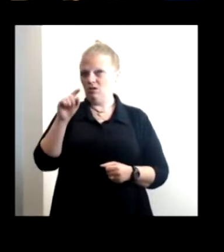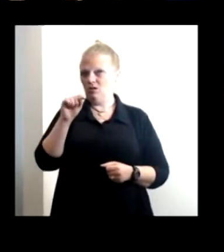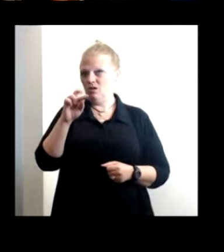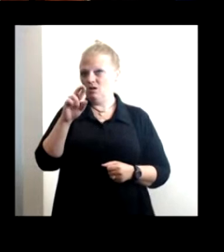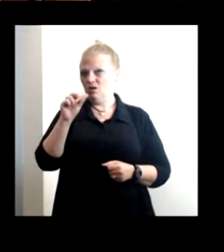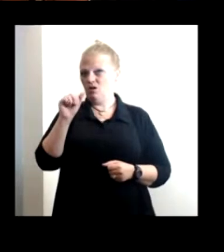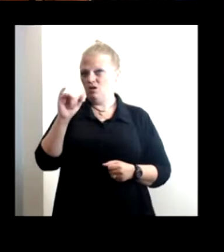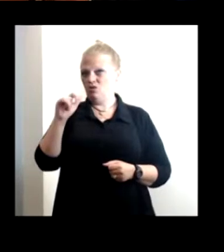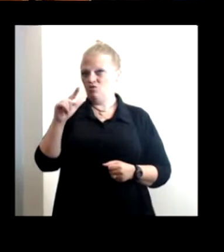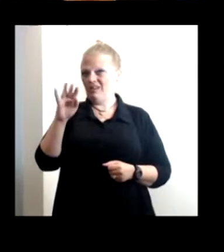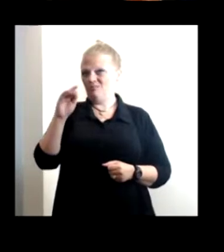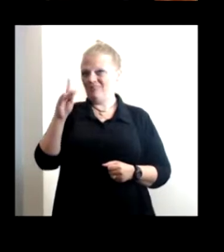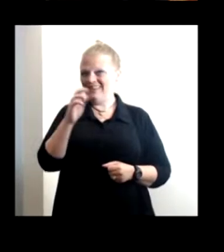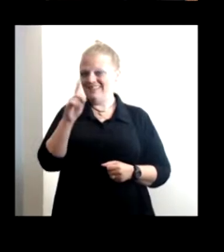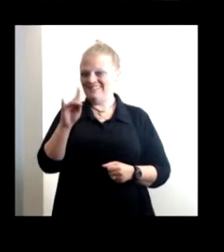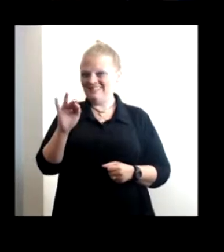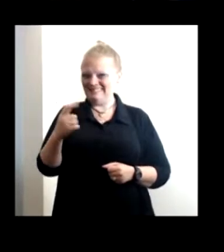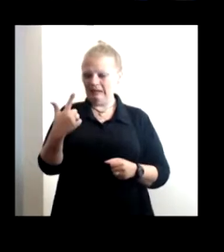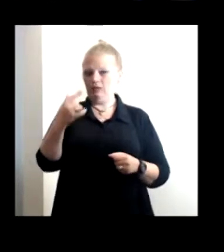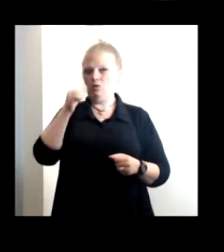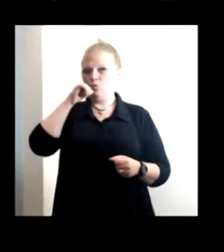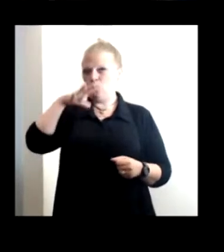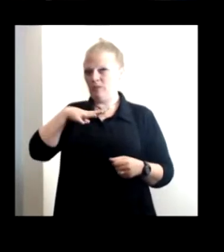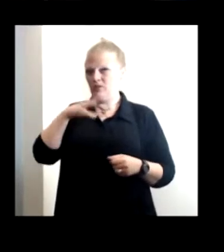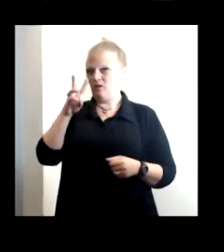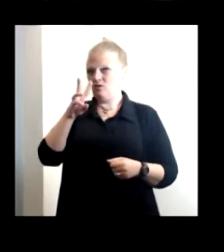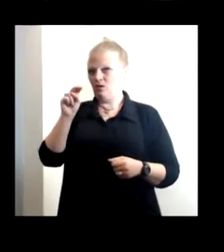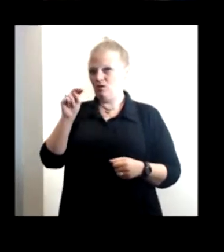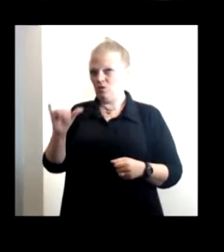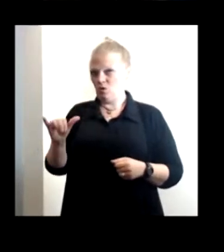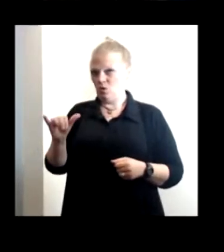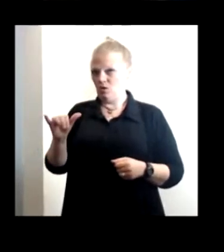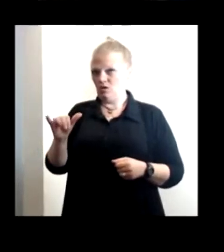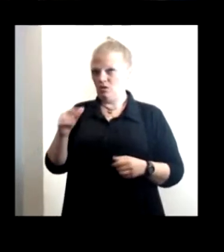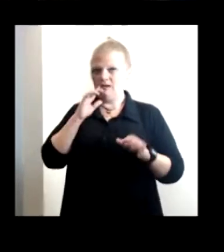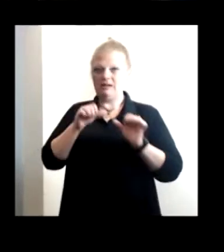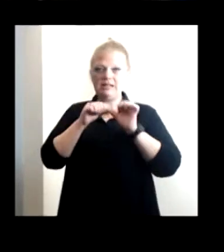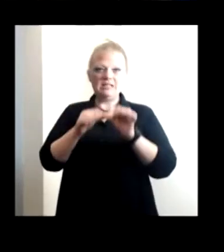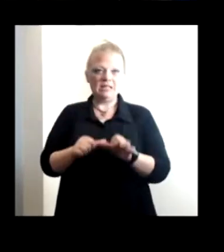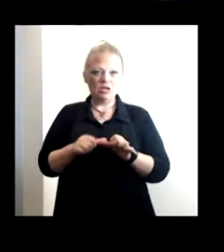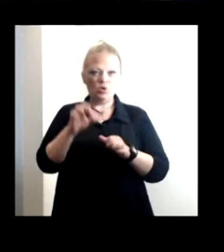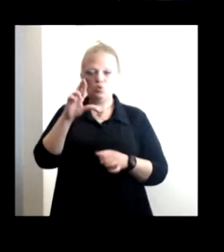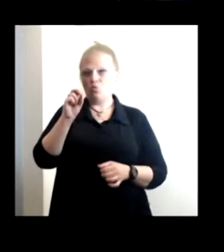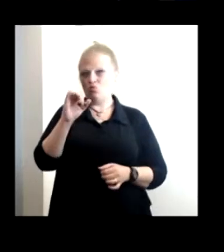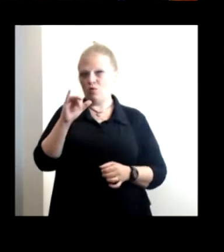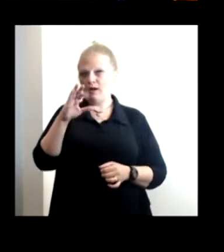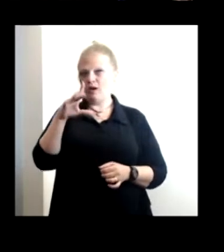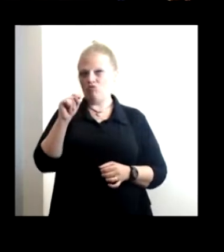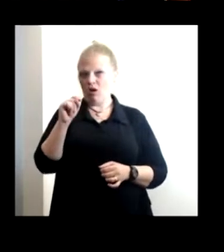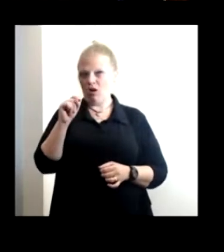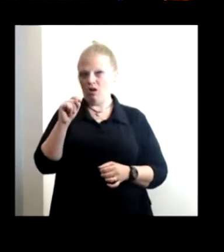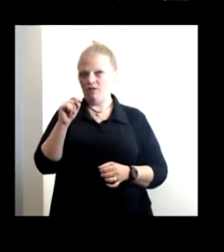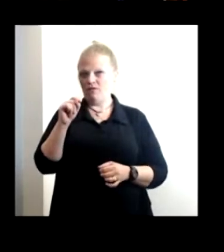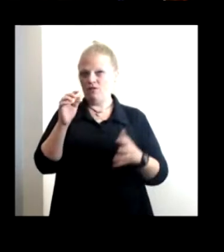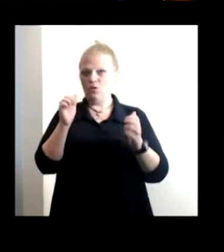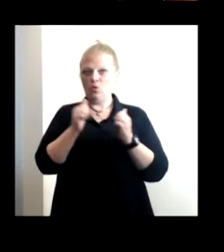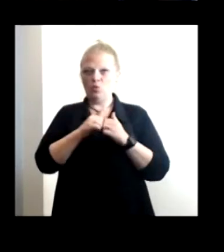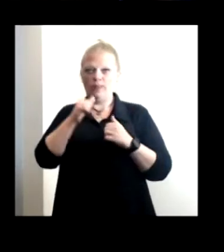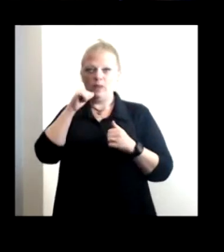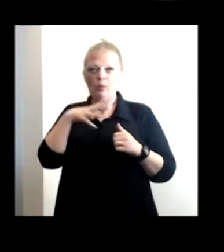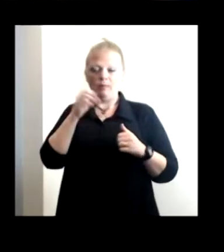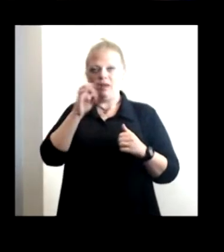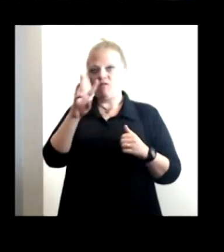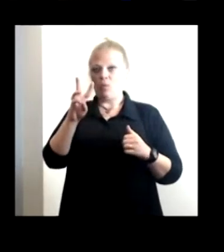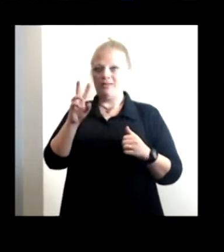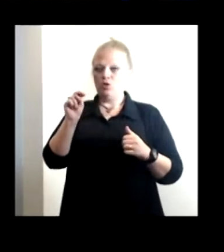York event. The Erie County Bicentennial Heritage Commemorative Series continues at the Roycroft with the Trailblazing Women of Western New